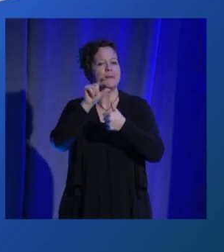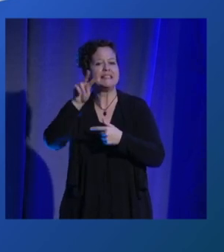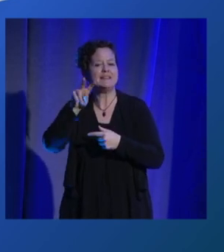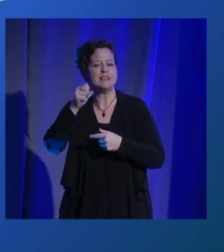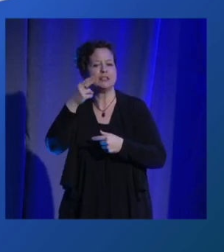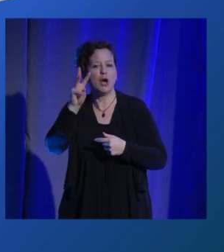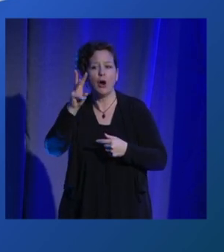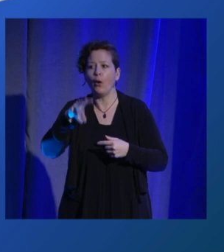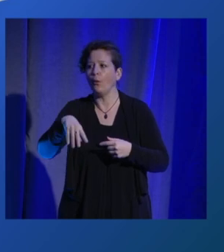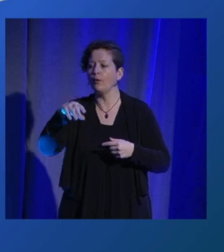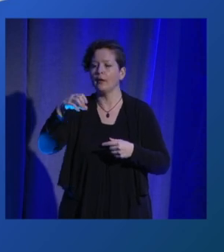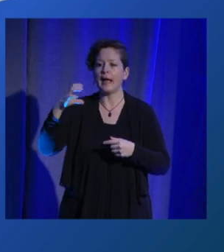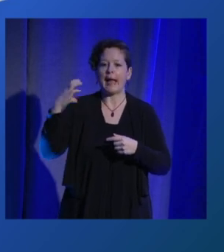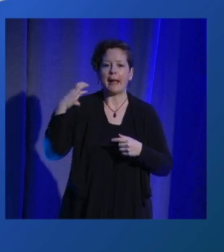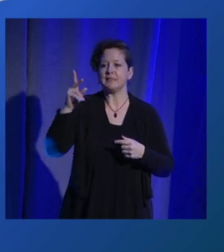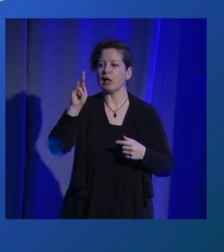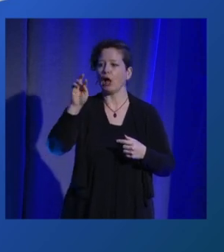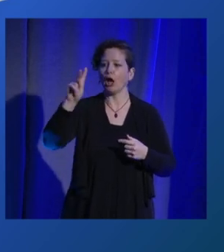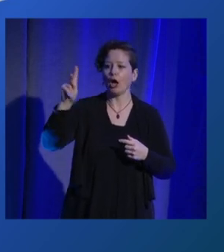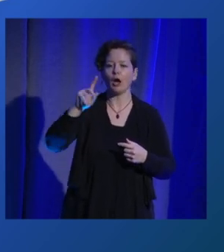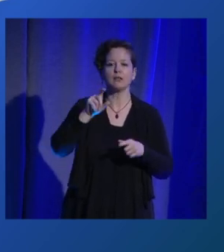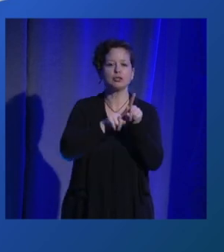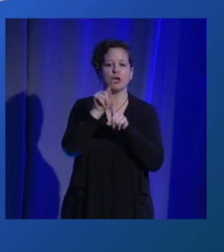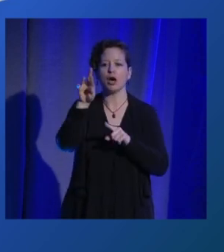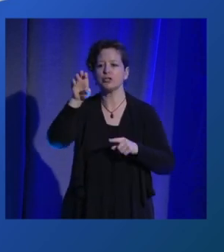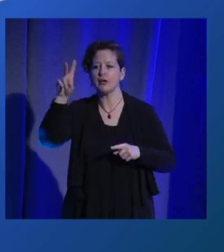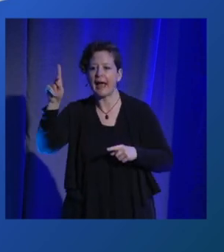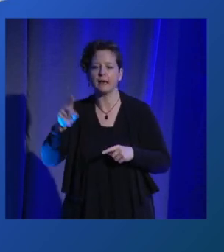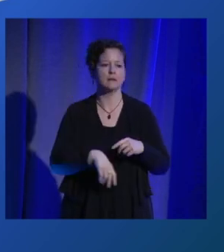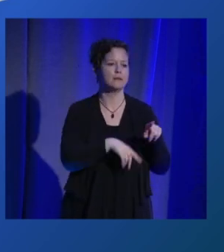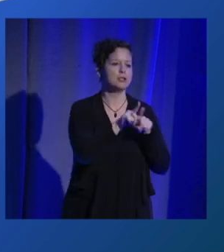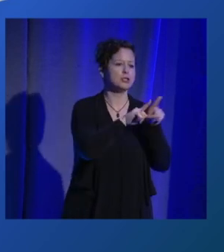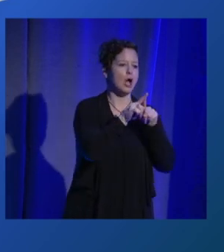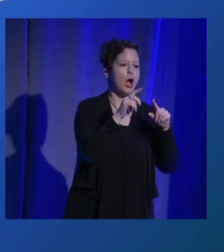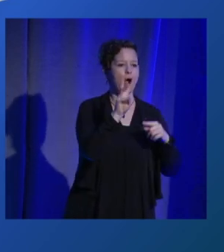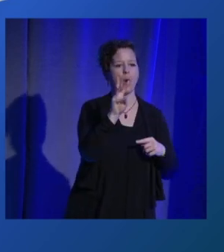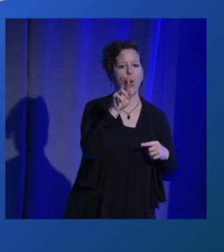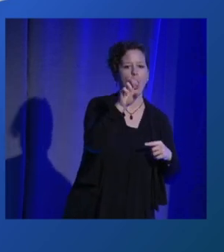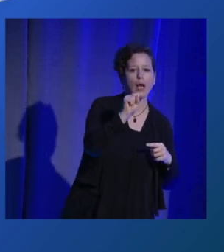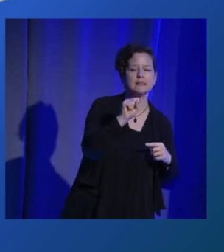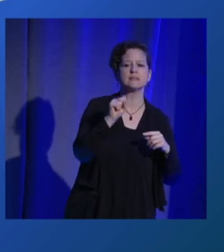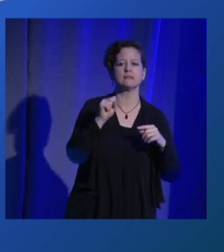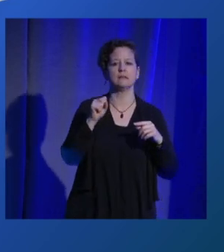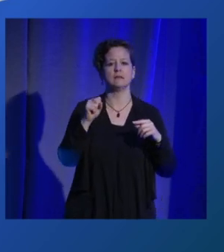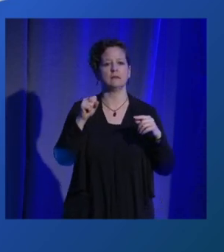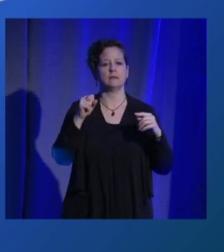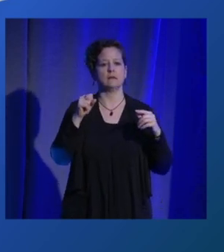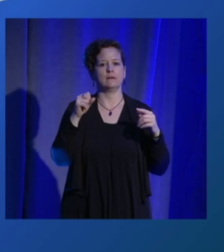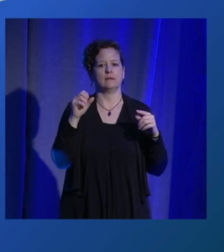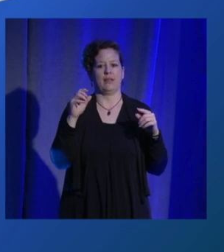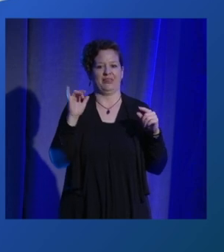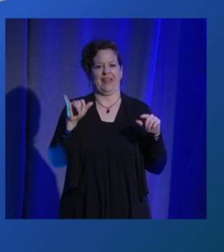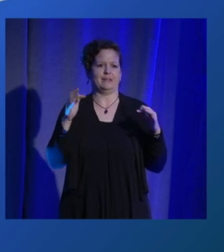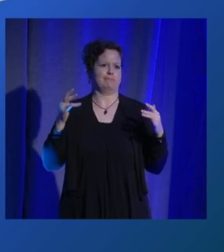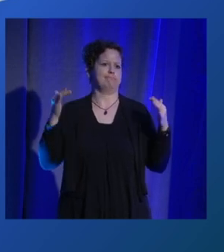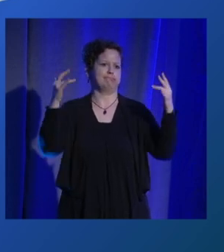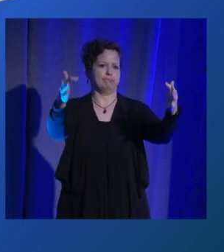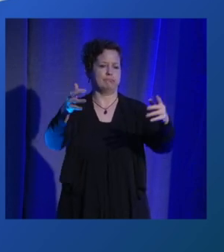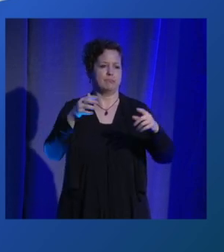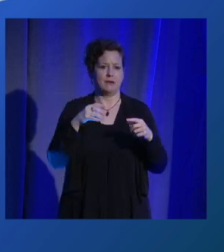R2D2 talking to Luke Skywalker that isn't a 100 years away that's five years